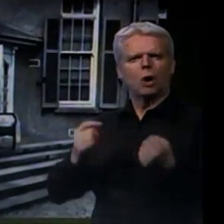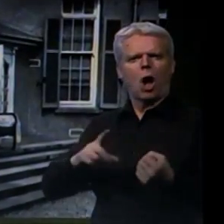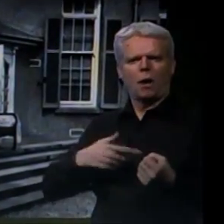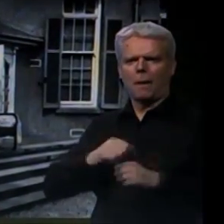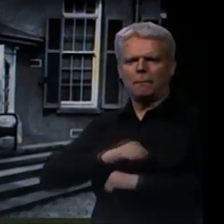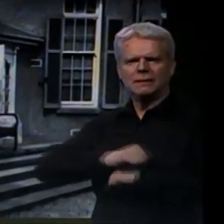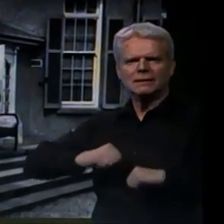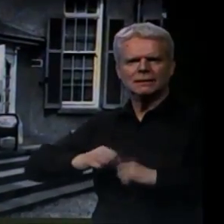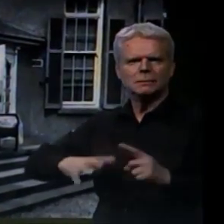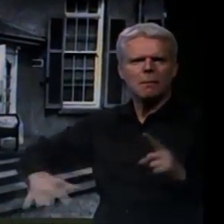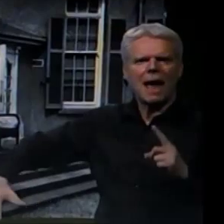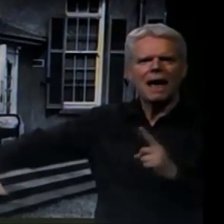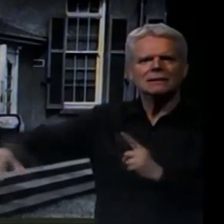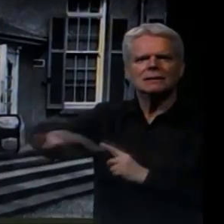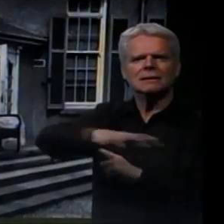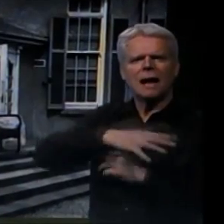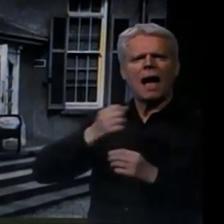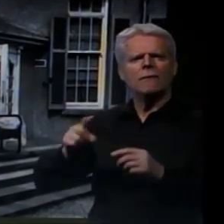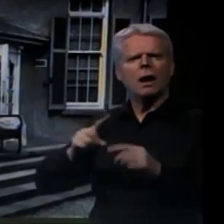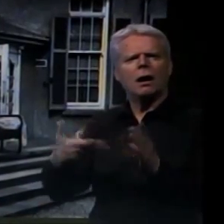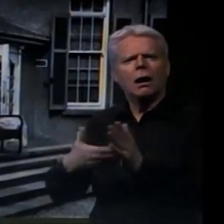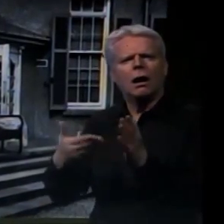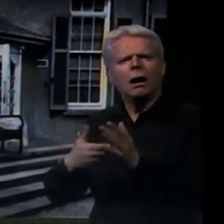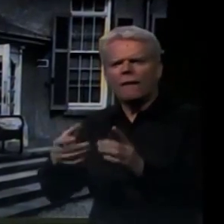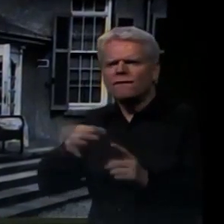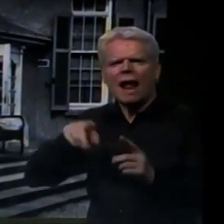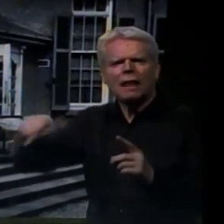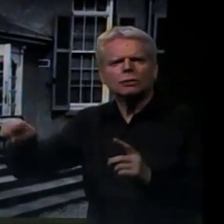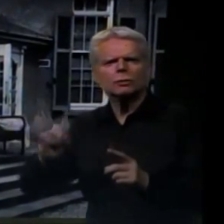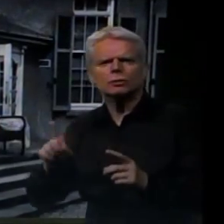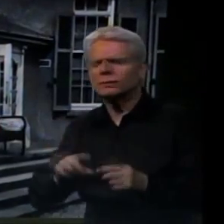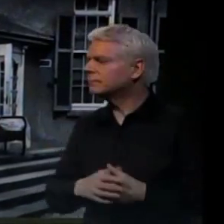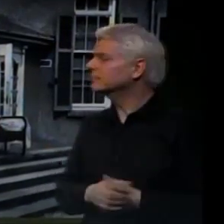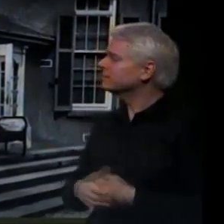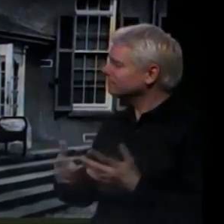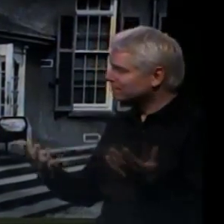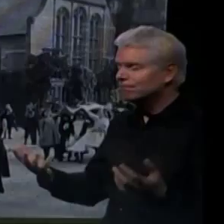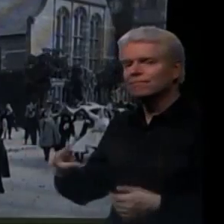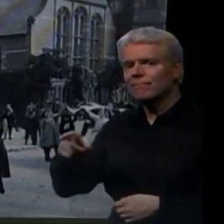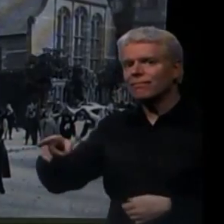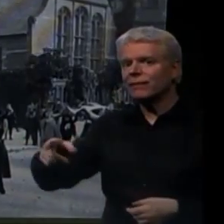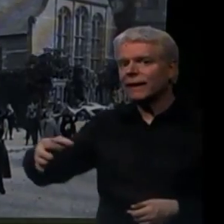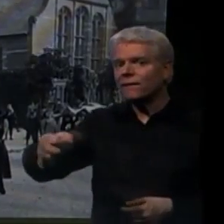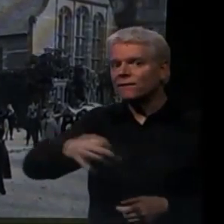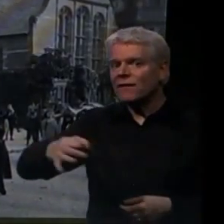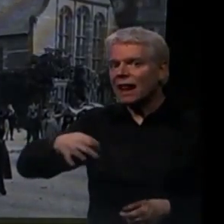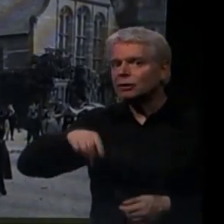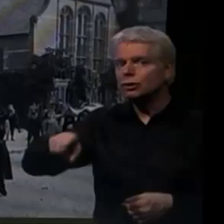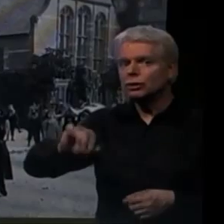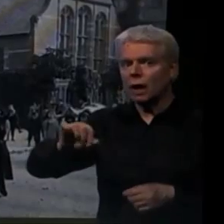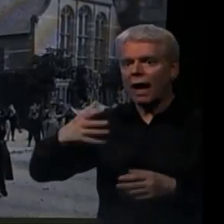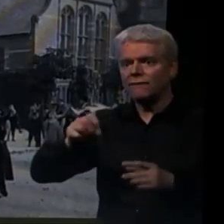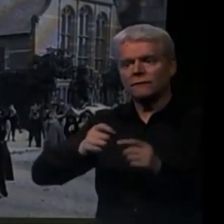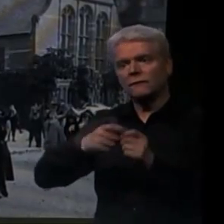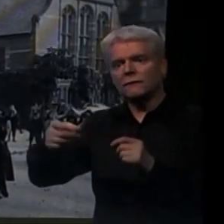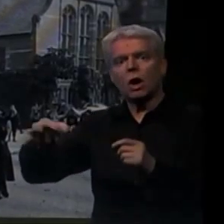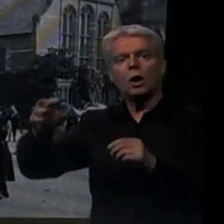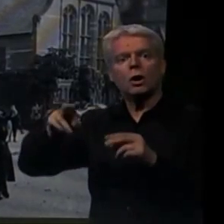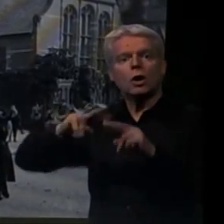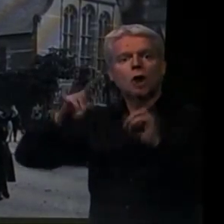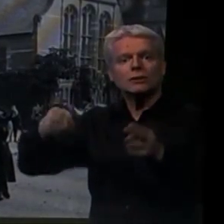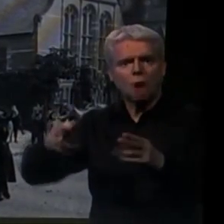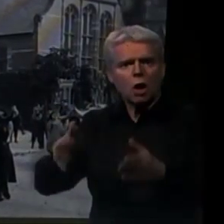hospital so that anybody who worked for Lever Brothers would have free medical attention, free schooling, of course up to the